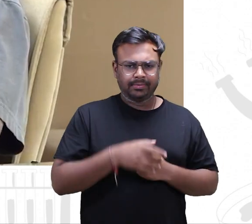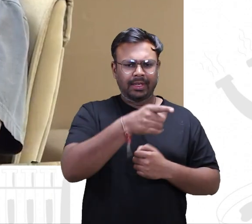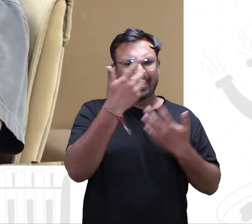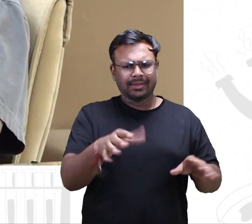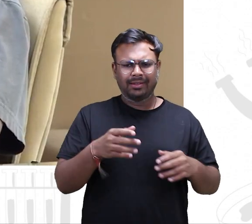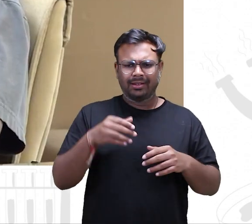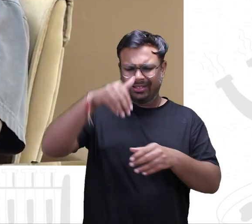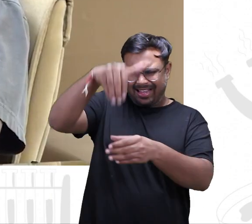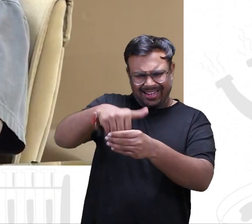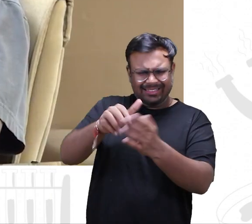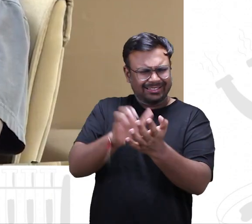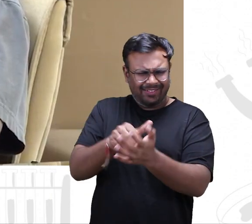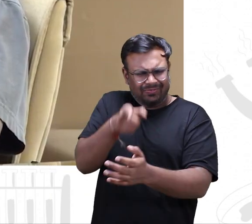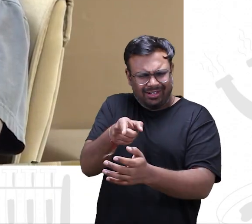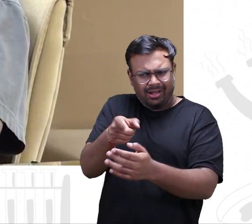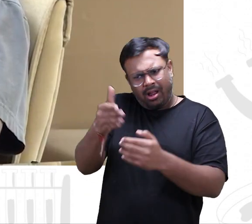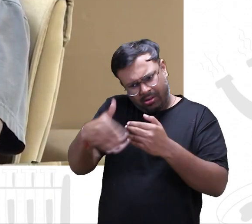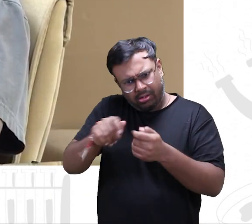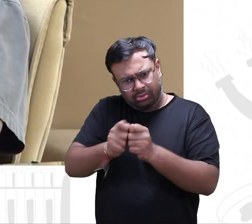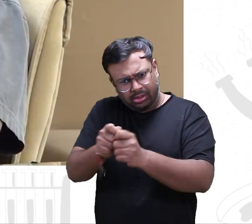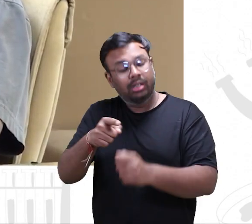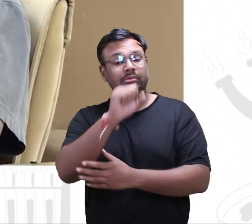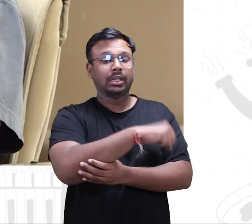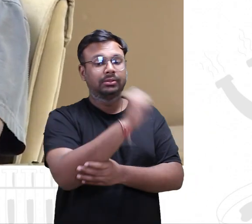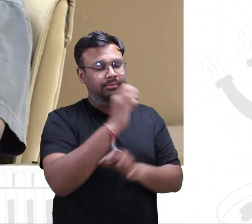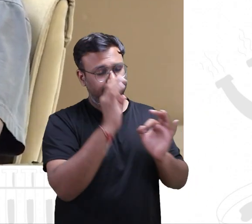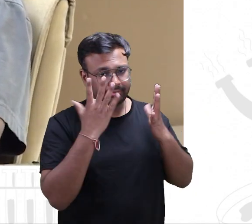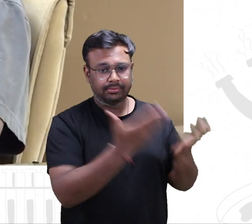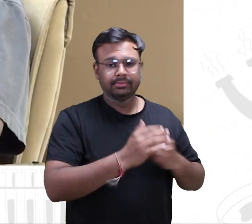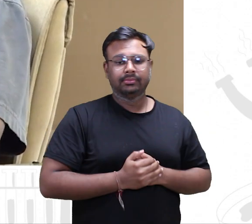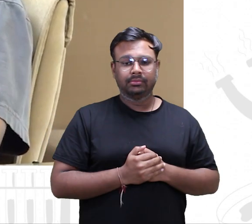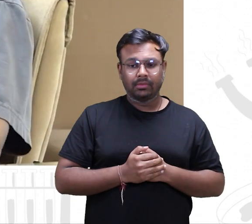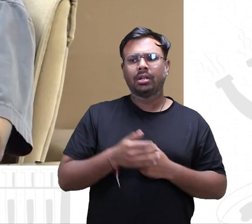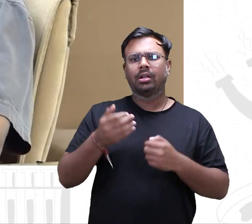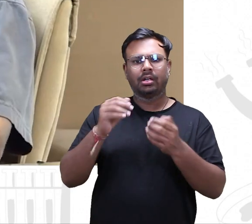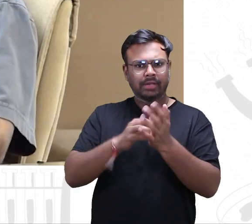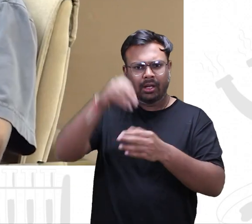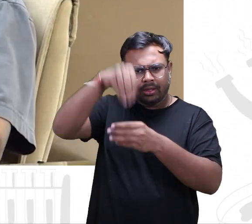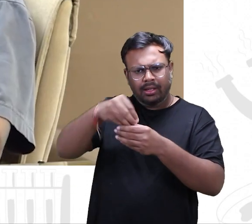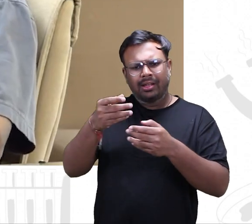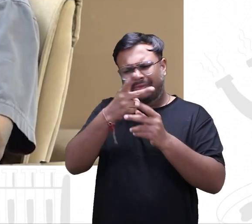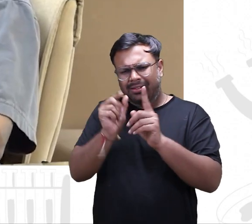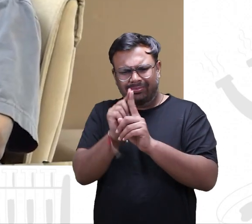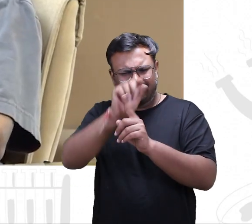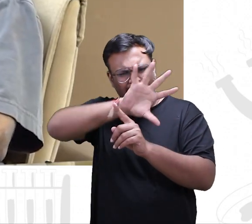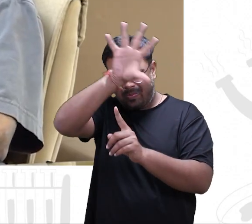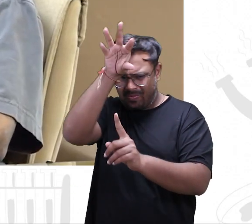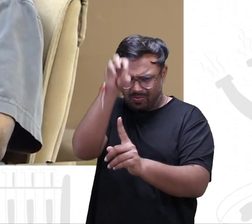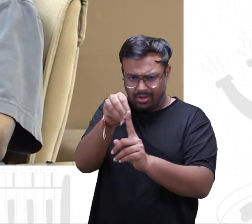have a certain characteristic in that plant, it will keep on continuing. Yes, exactly. So the traits are